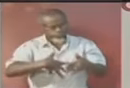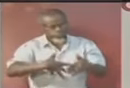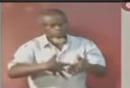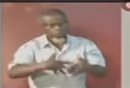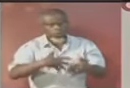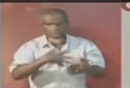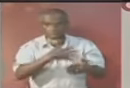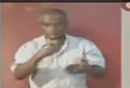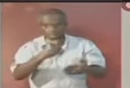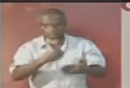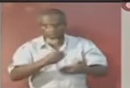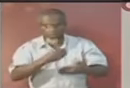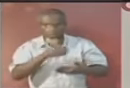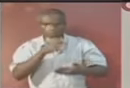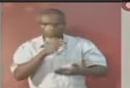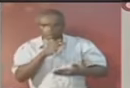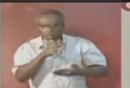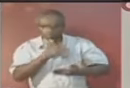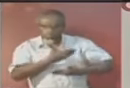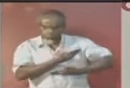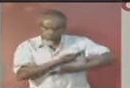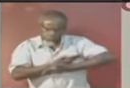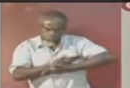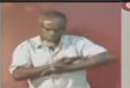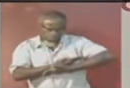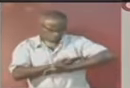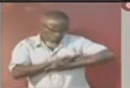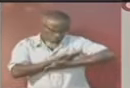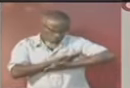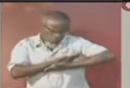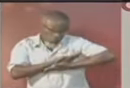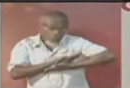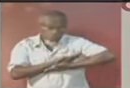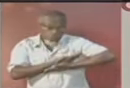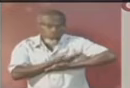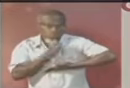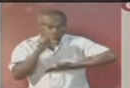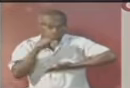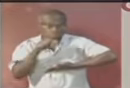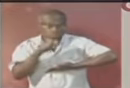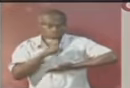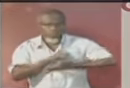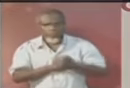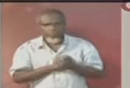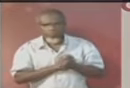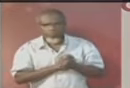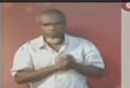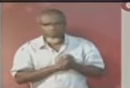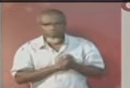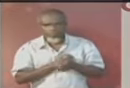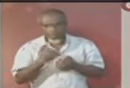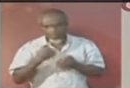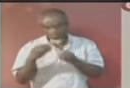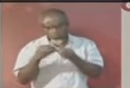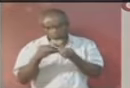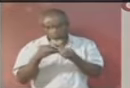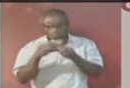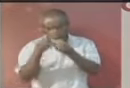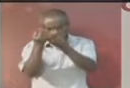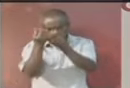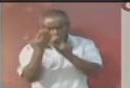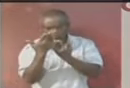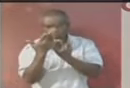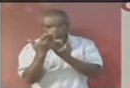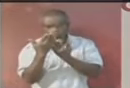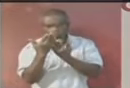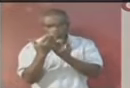asked the Director of Women's Health, who actually met with the TAG group yesterday, provided some initial data, and he's coming back to us, he